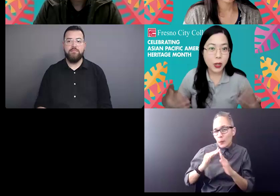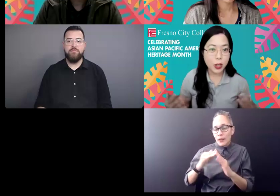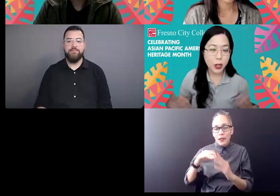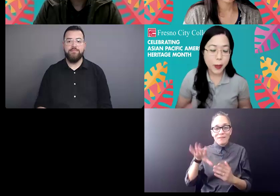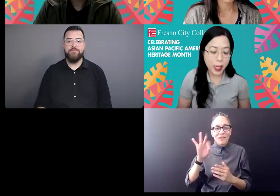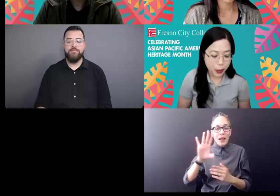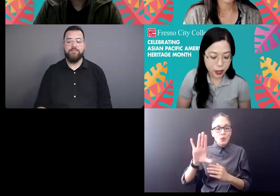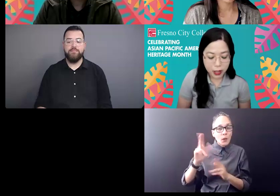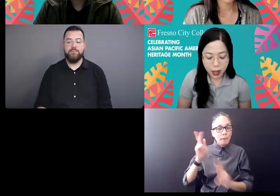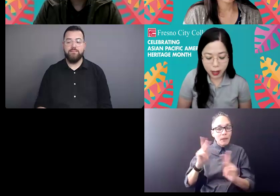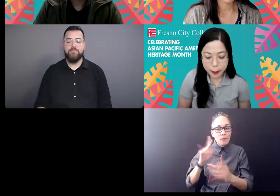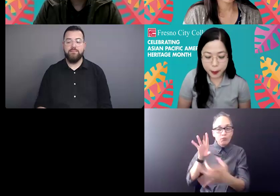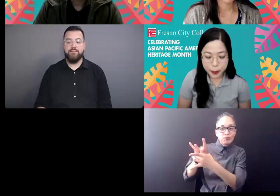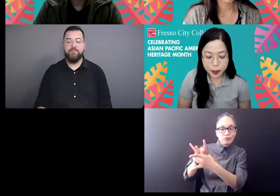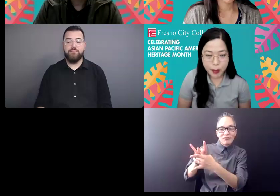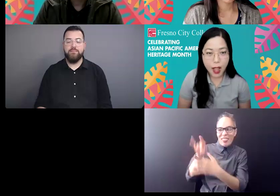finding your people.